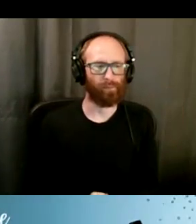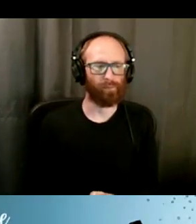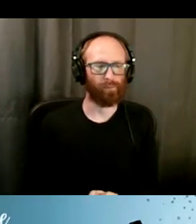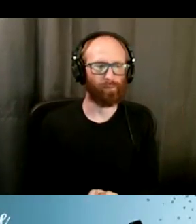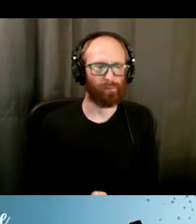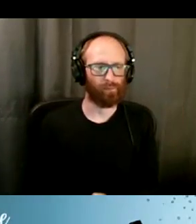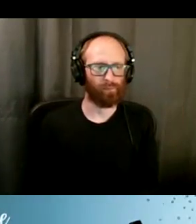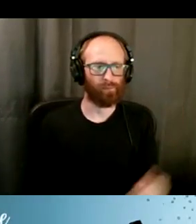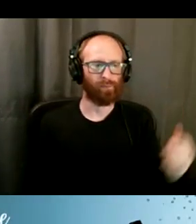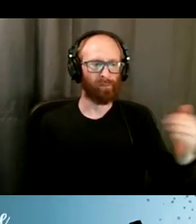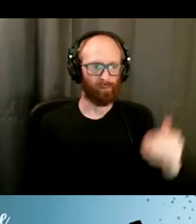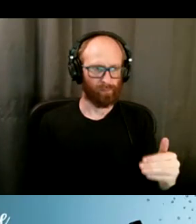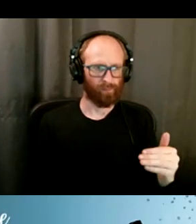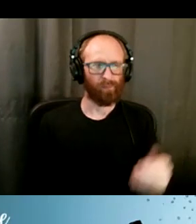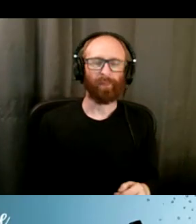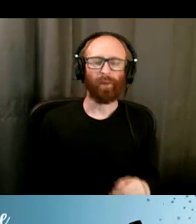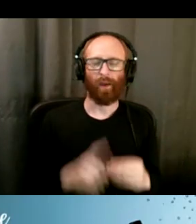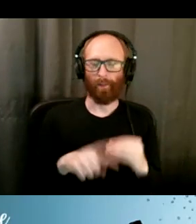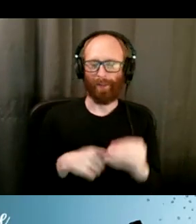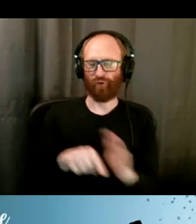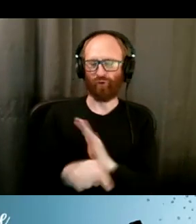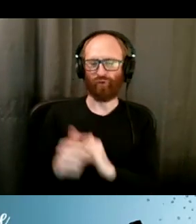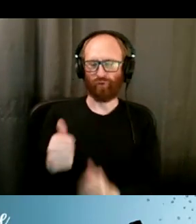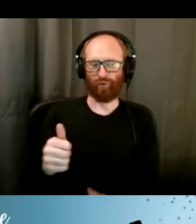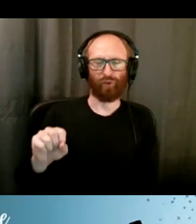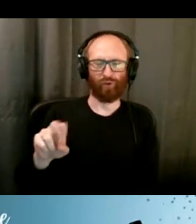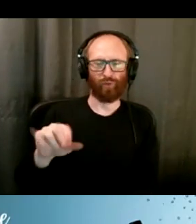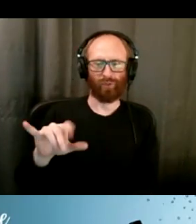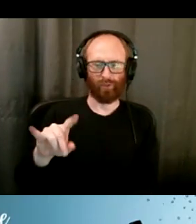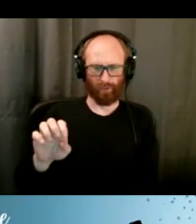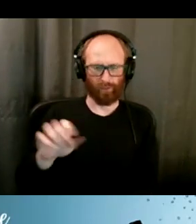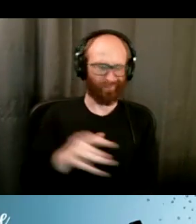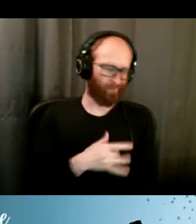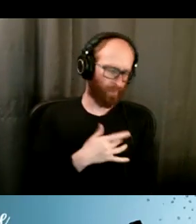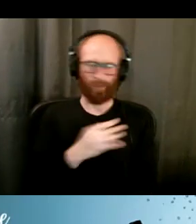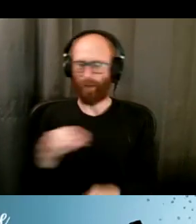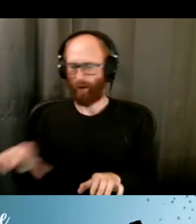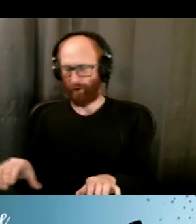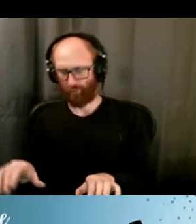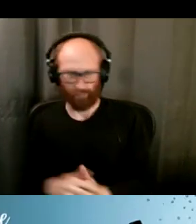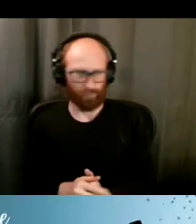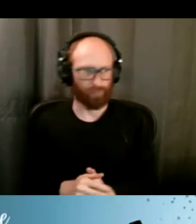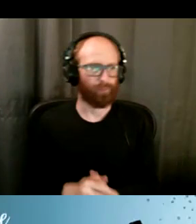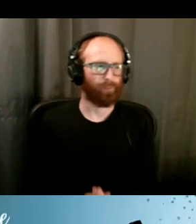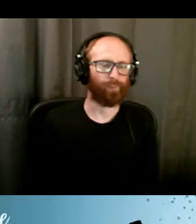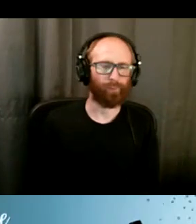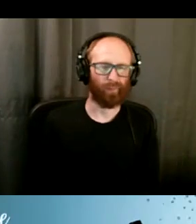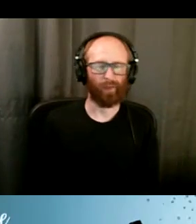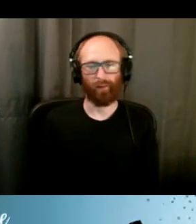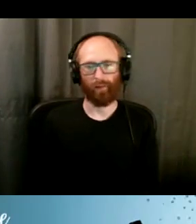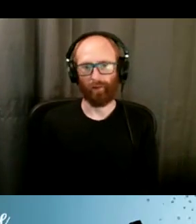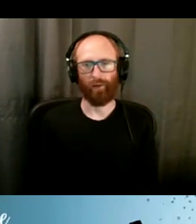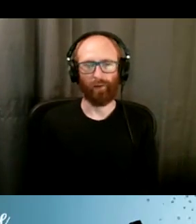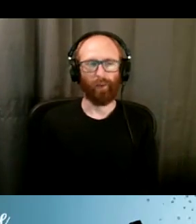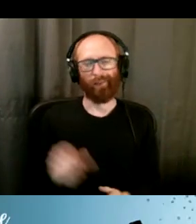This next slide is about suicidal feelings and actions and what students reported on the Healthy Youth Survey. Again,